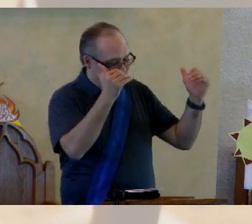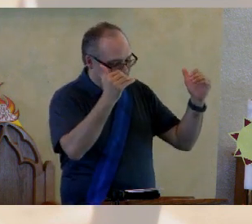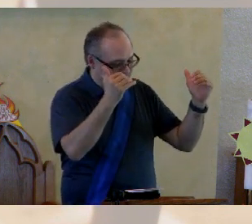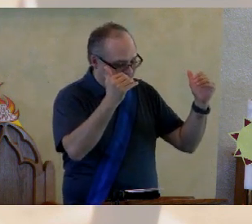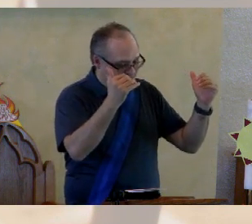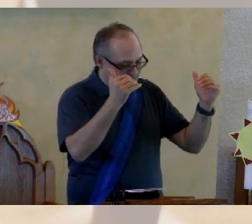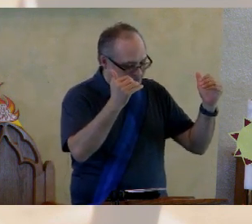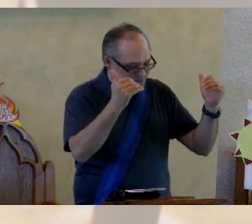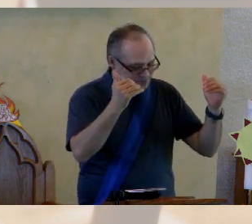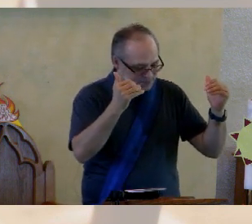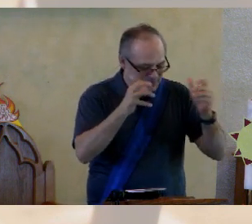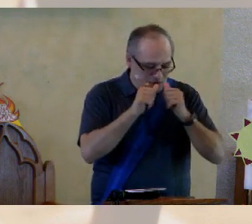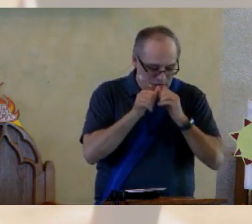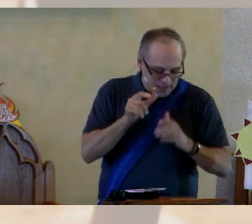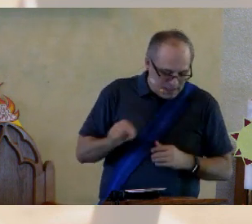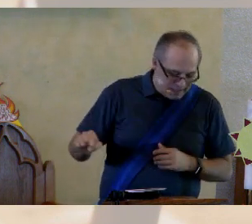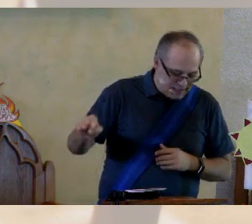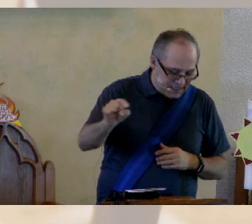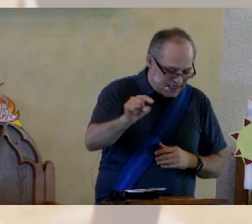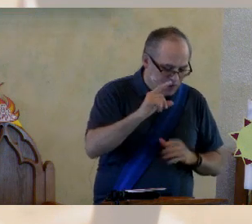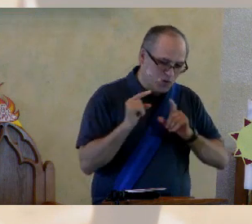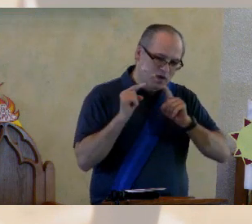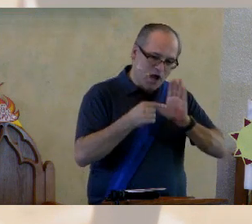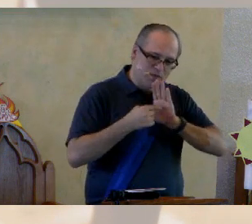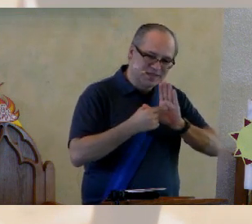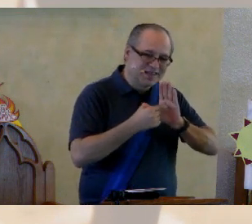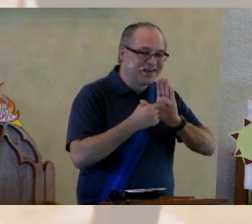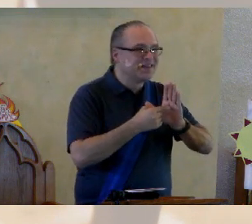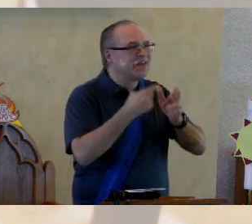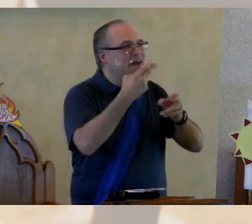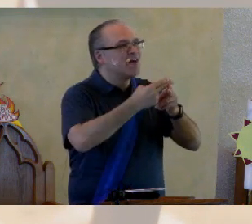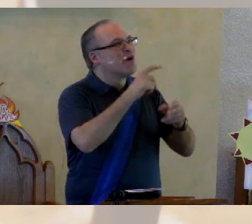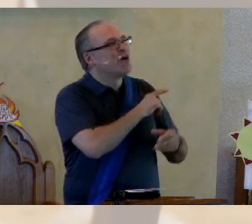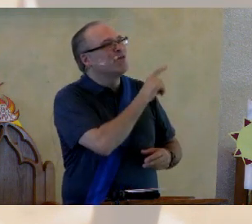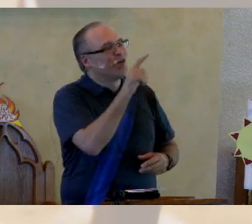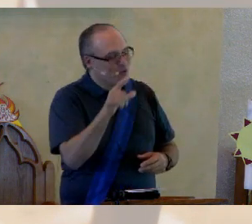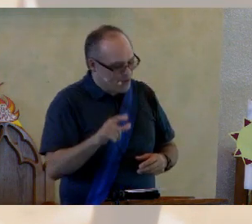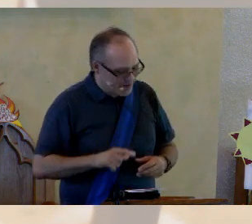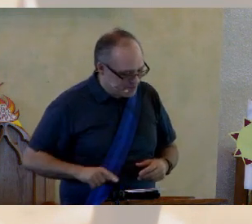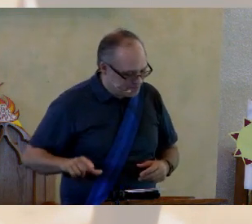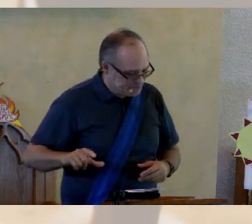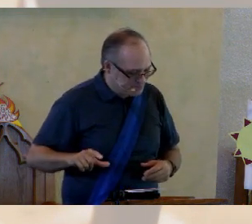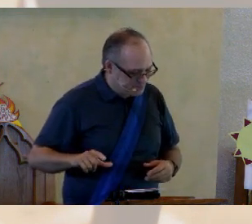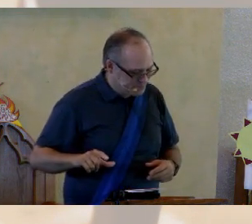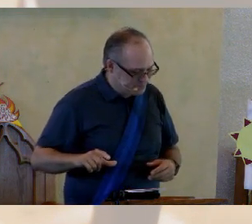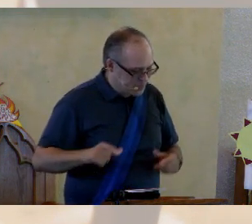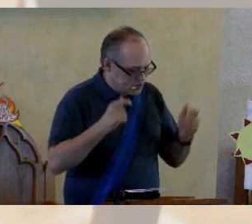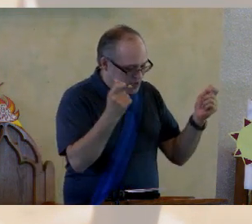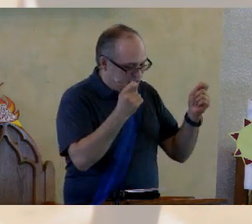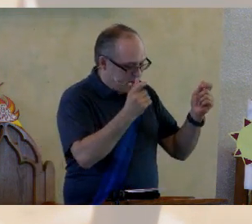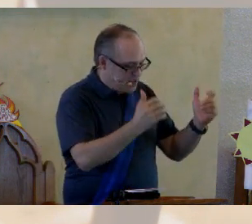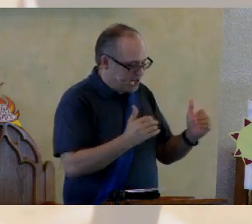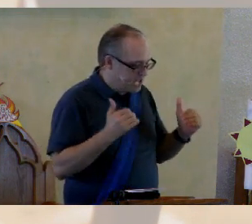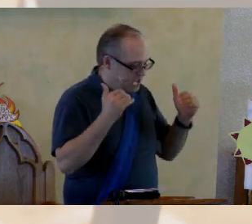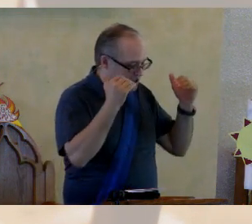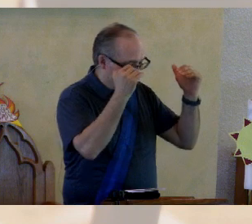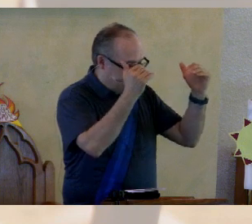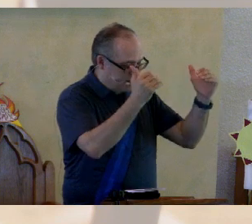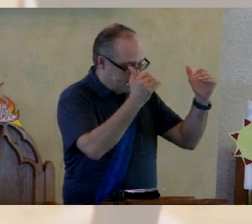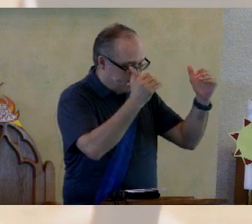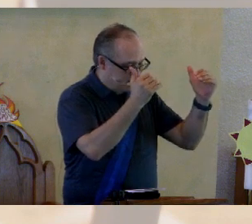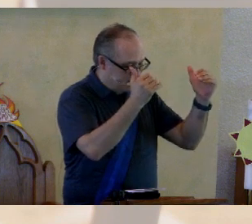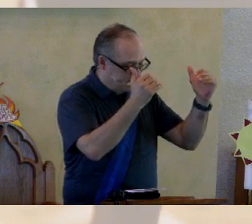highest. Blessed is he who comes in the name of the Lord. Hosanna